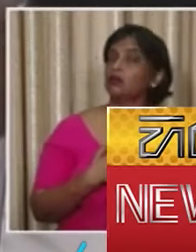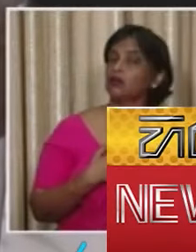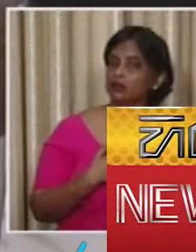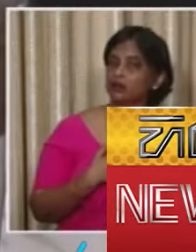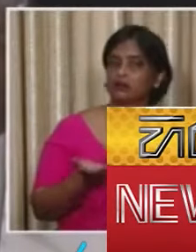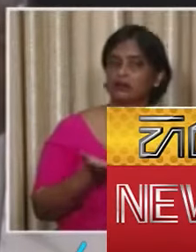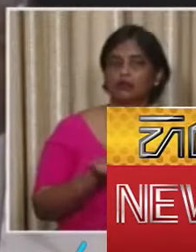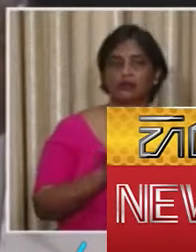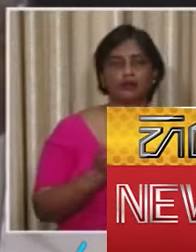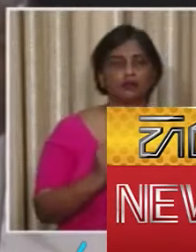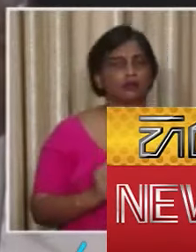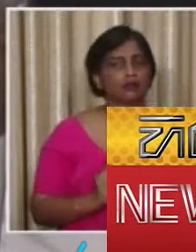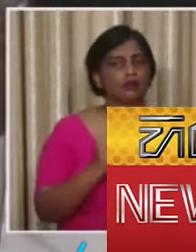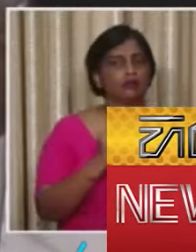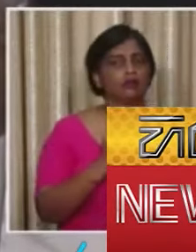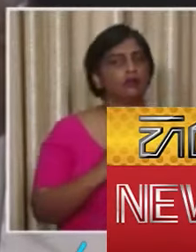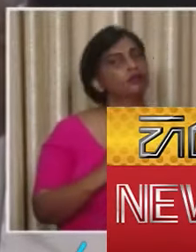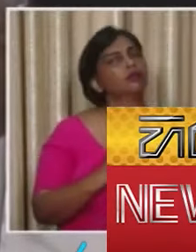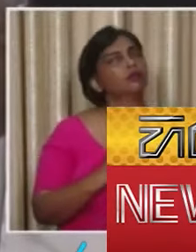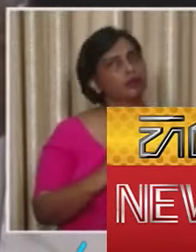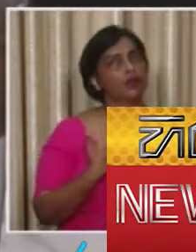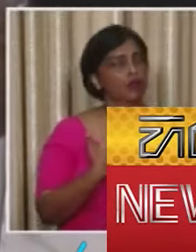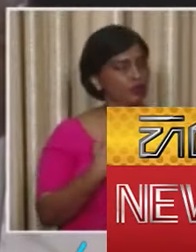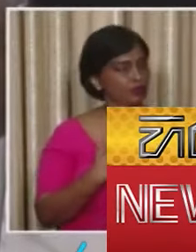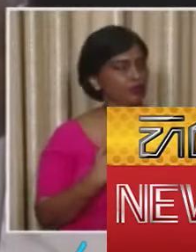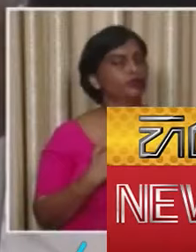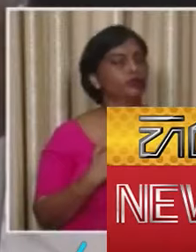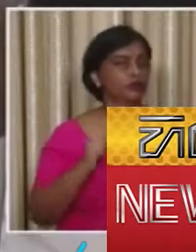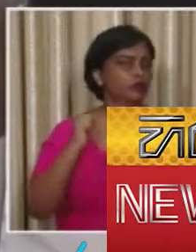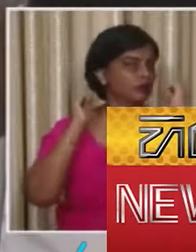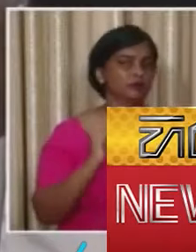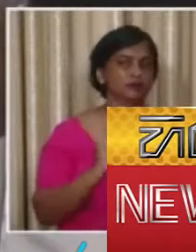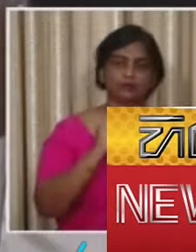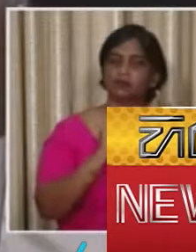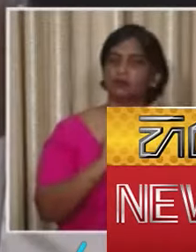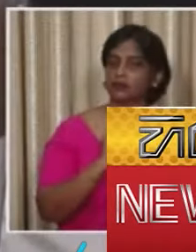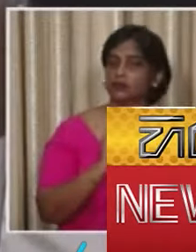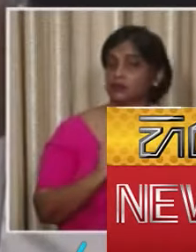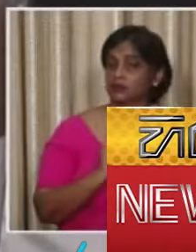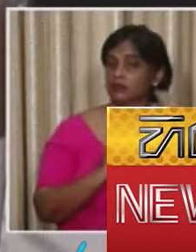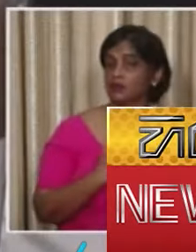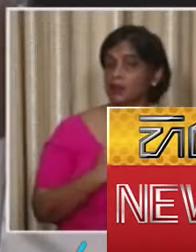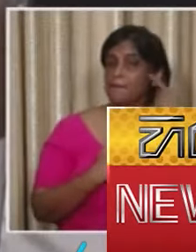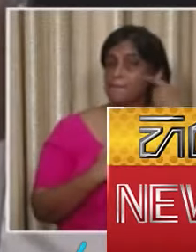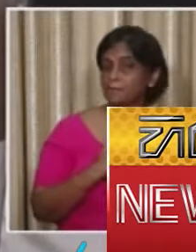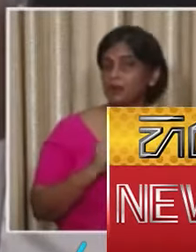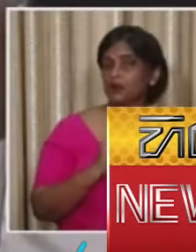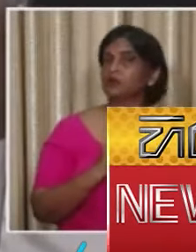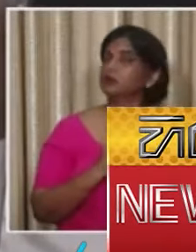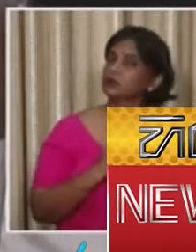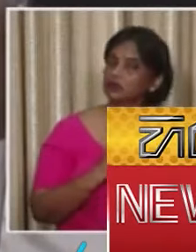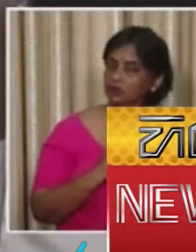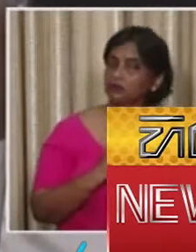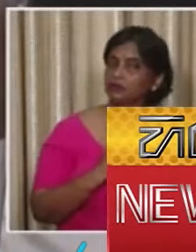of a prosperous, inclusive and sustainable economy, a high growth economy with a minimum of 7%